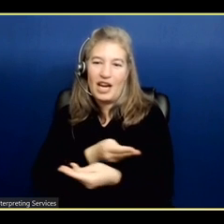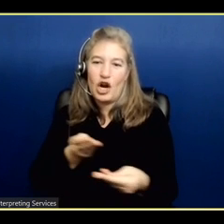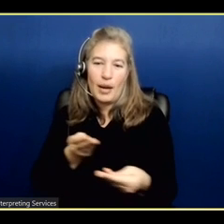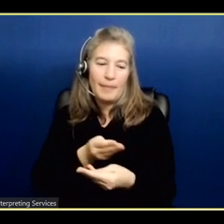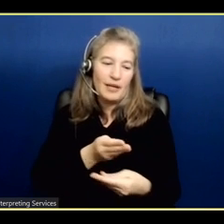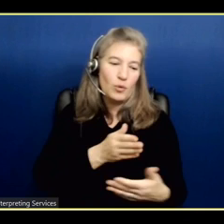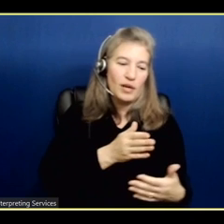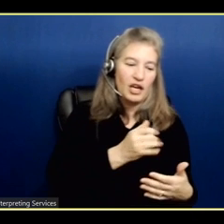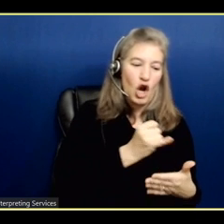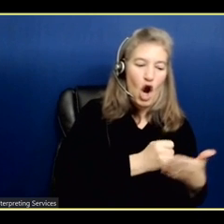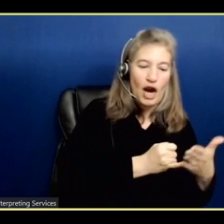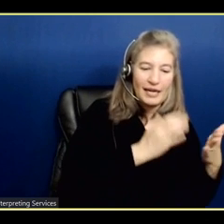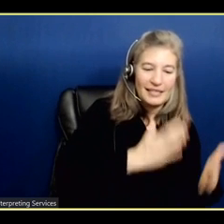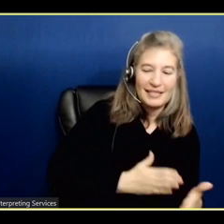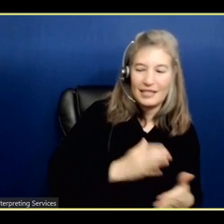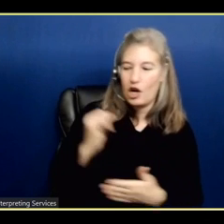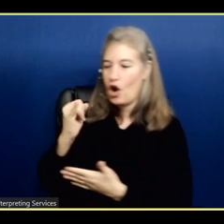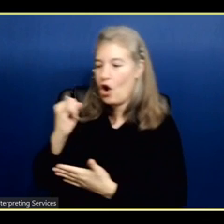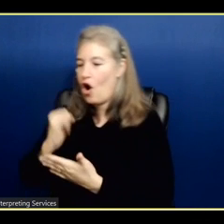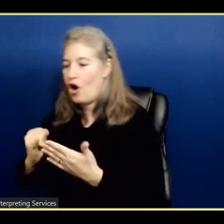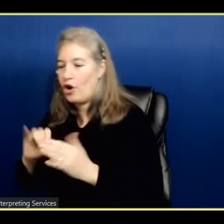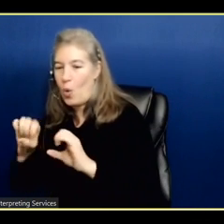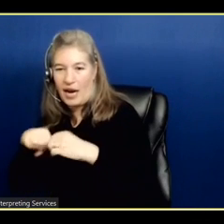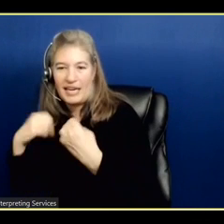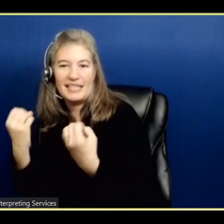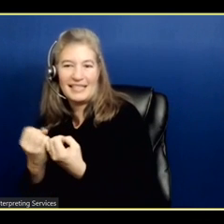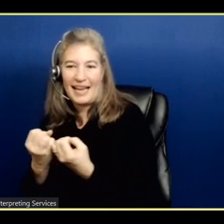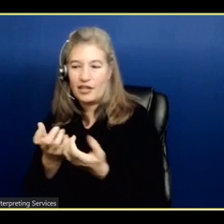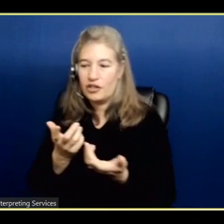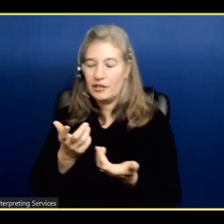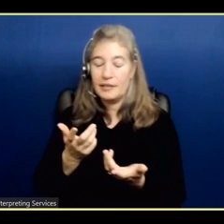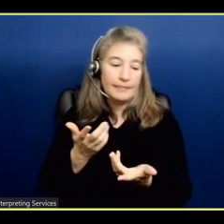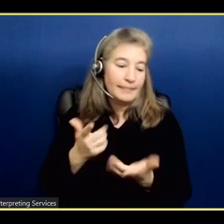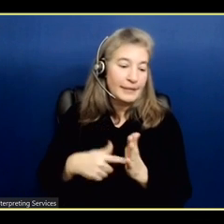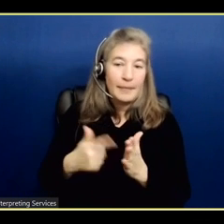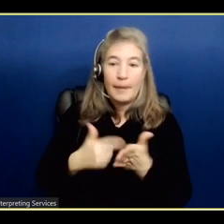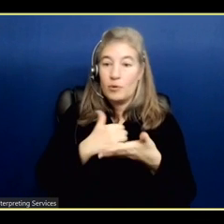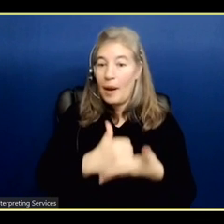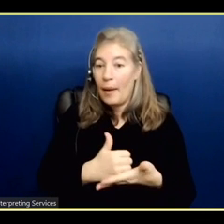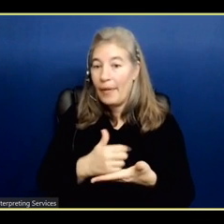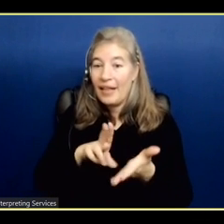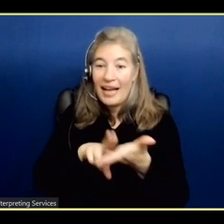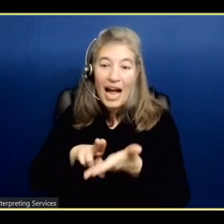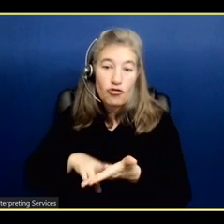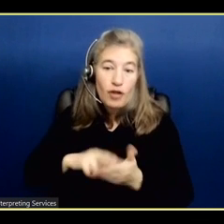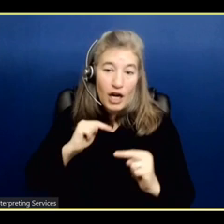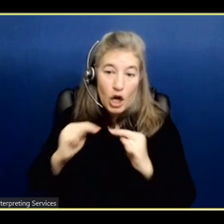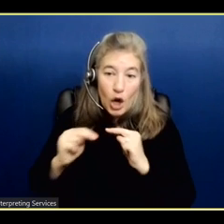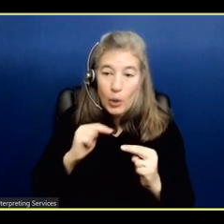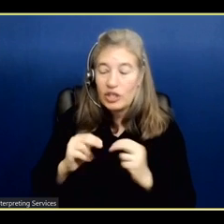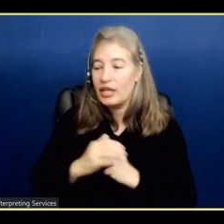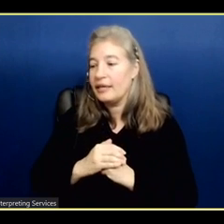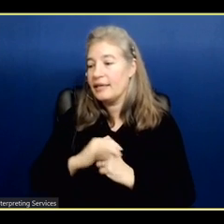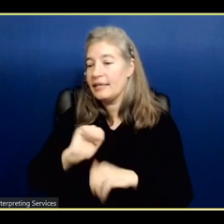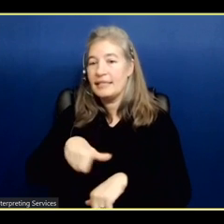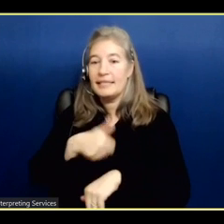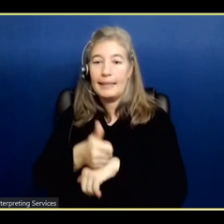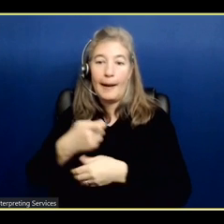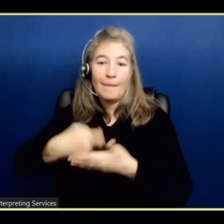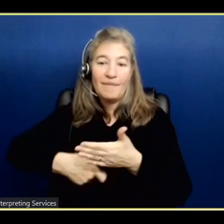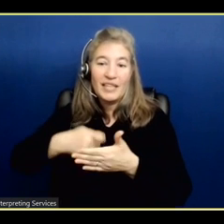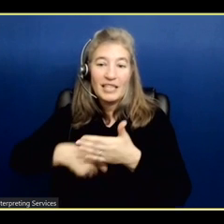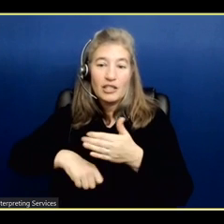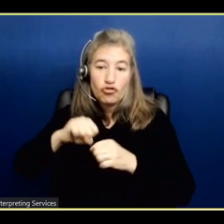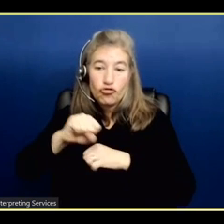the organizations to continue to pay those artists, regardless of whether those projects are canceled or postponed right now, is a position that we're